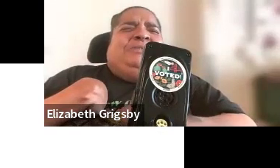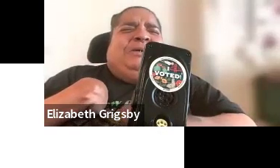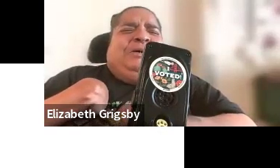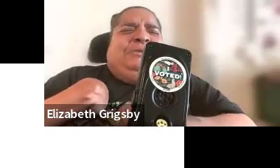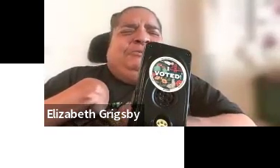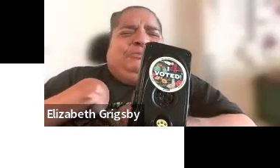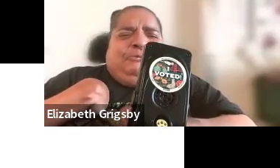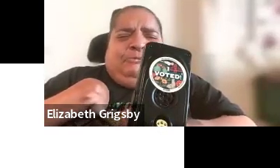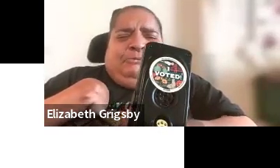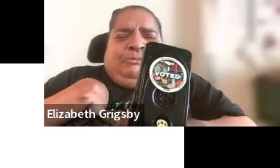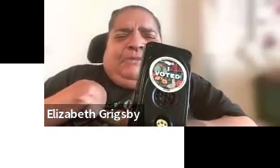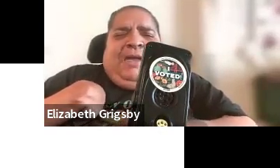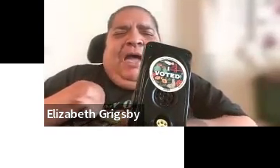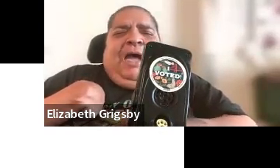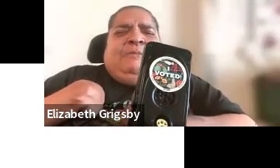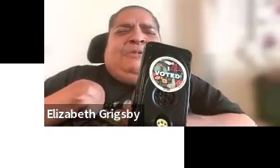being an